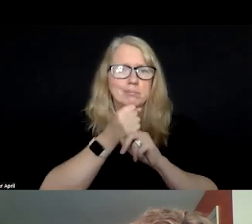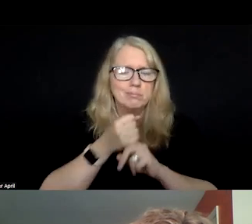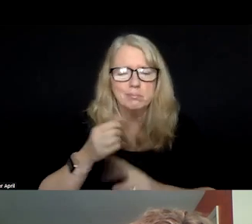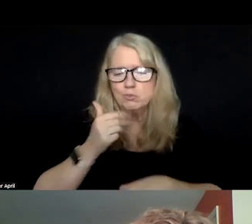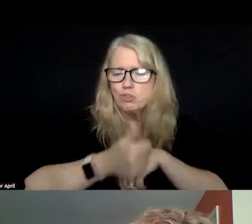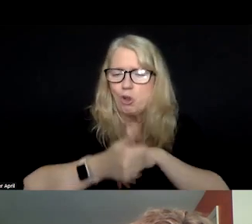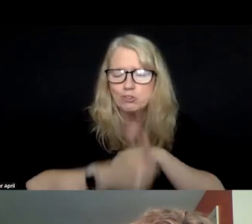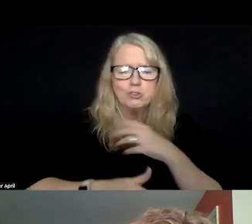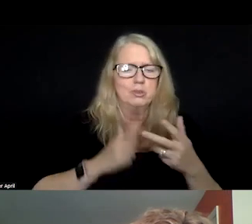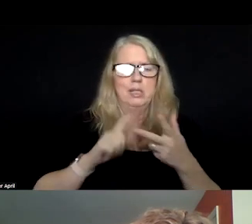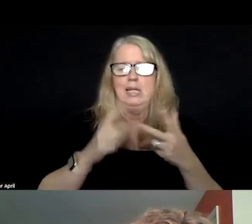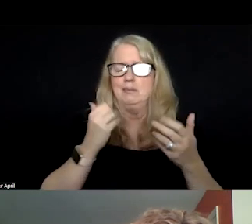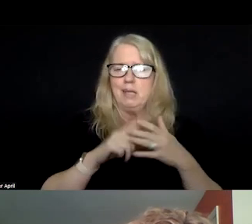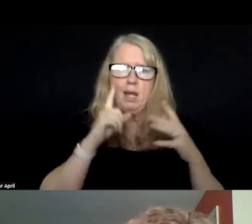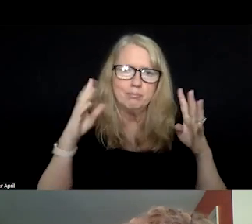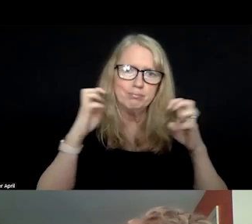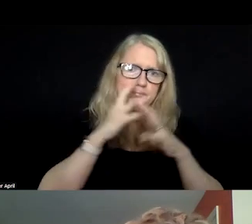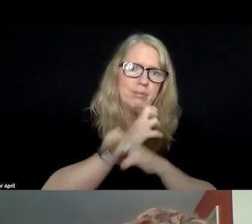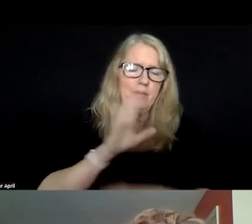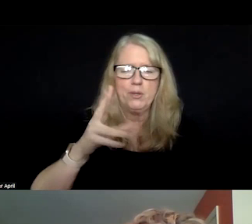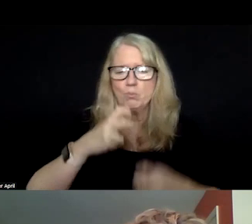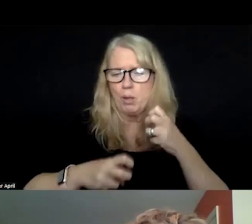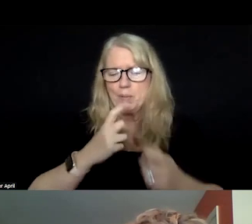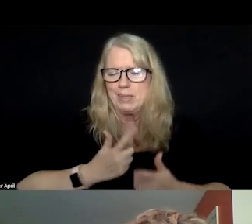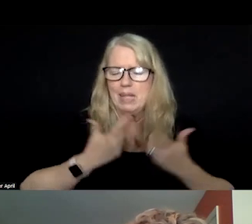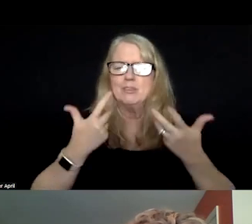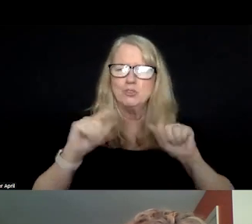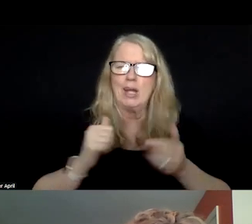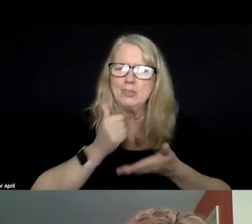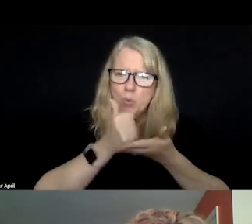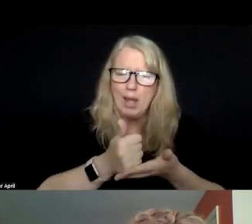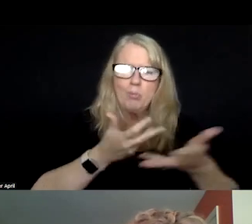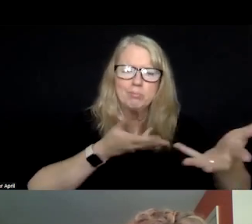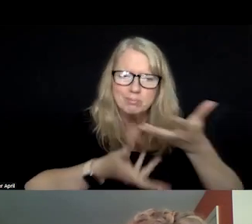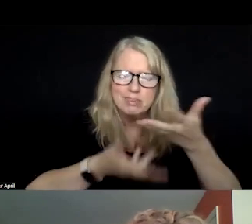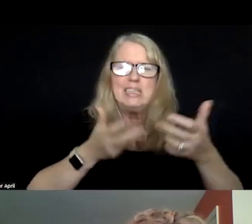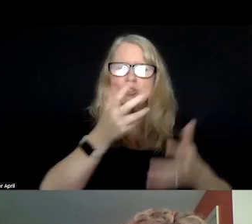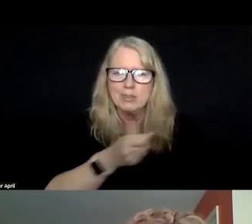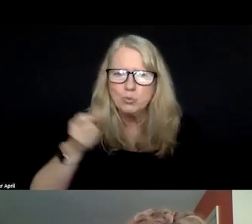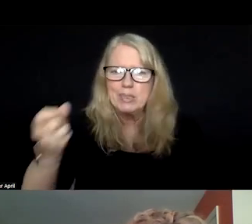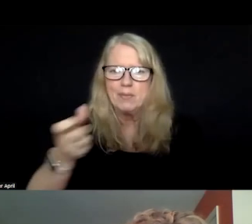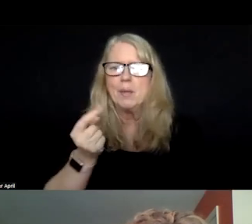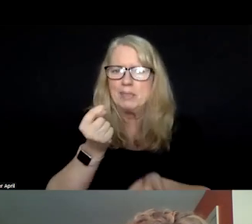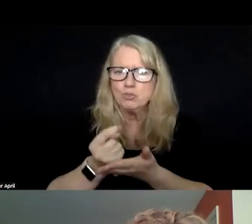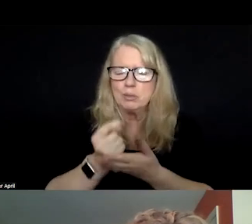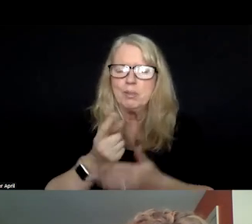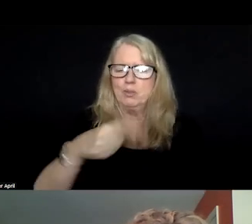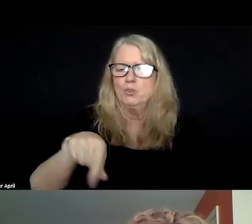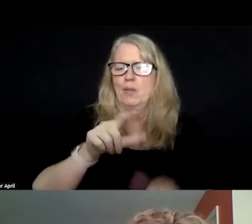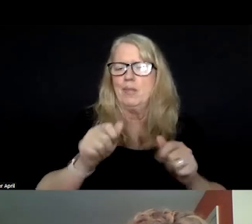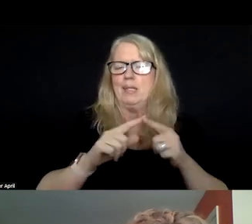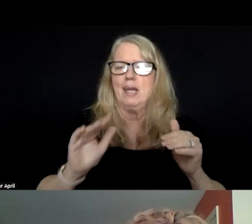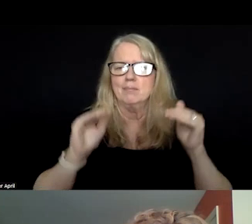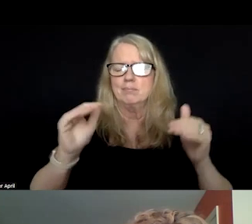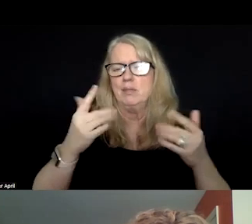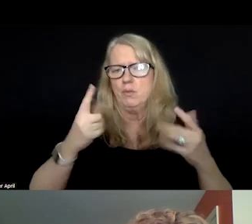of compounding the problems that they're having in their life, and trying to help engage them and get them into treatment so that they can advance and meet their